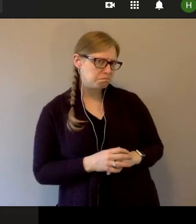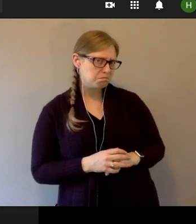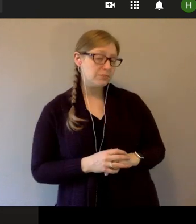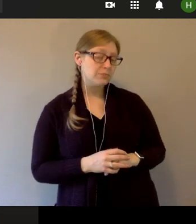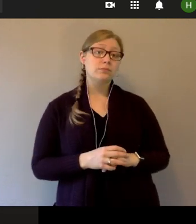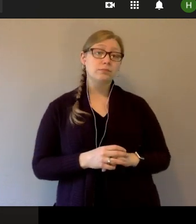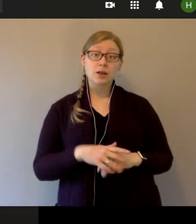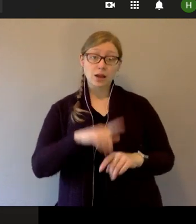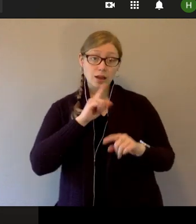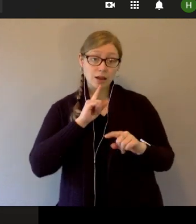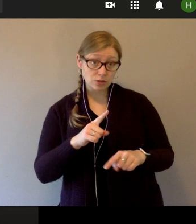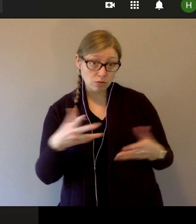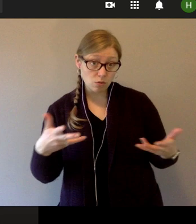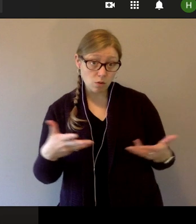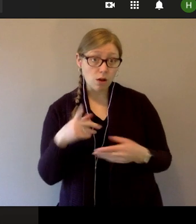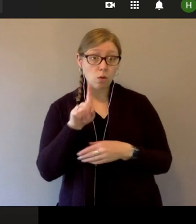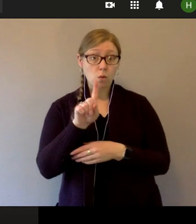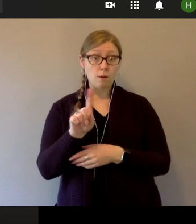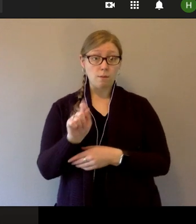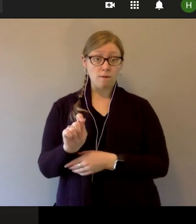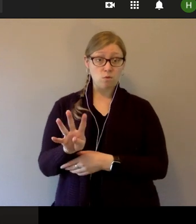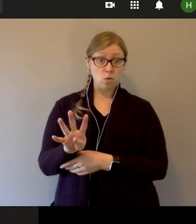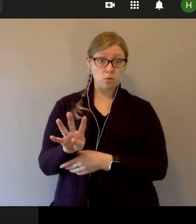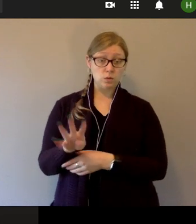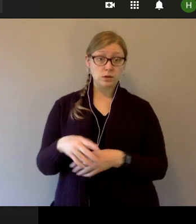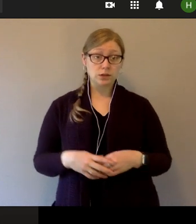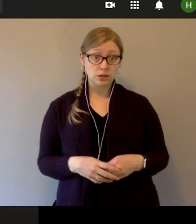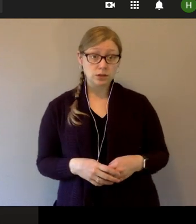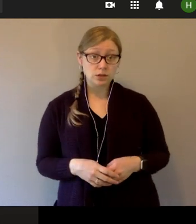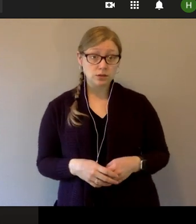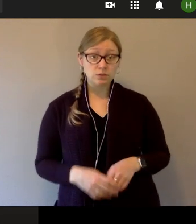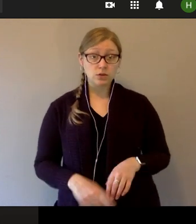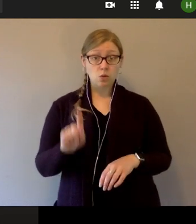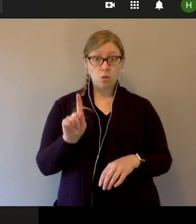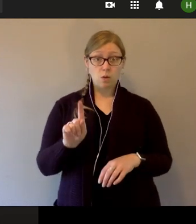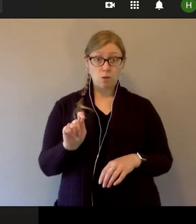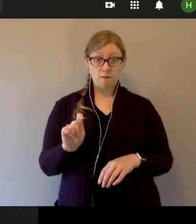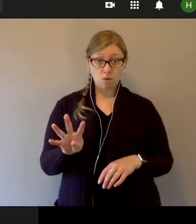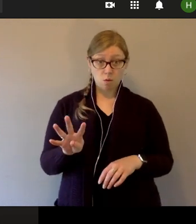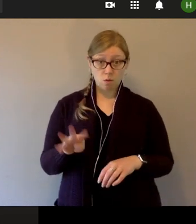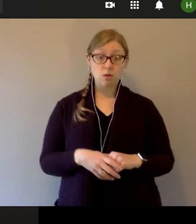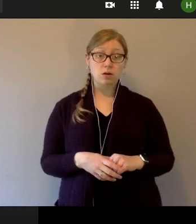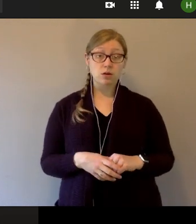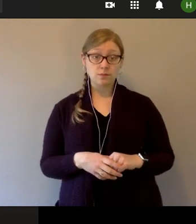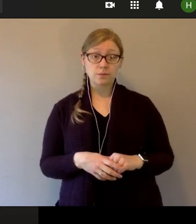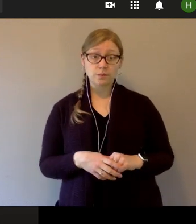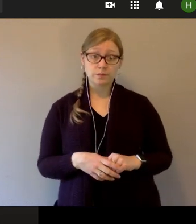And the answer we get is 1.4. So 1.4